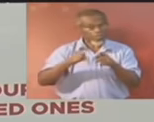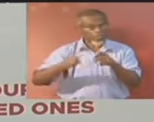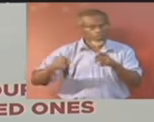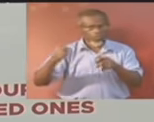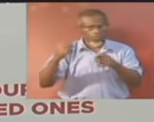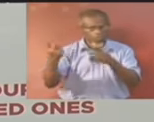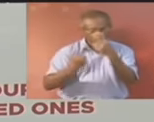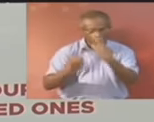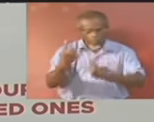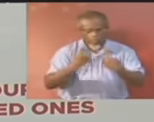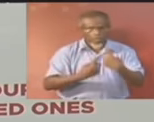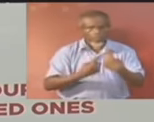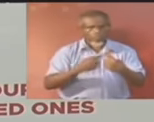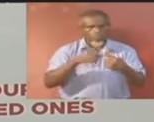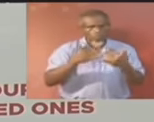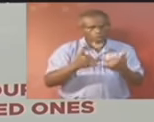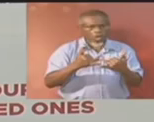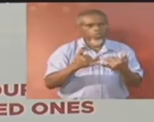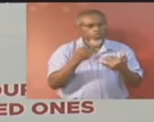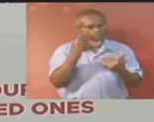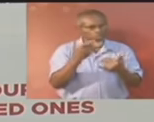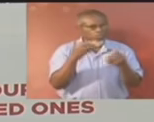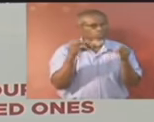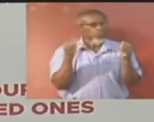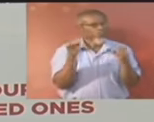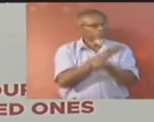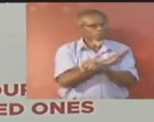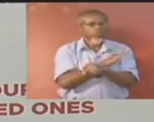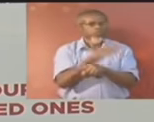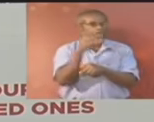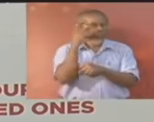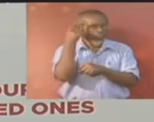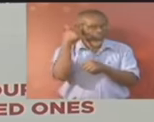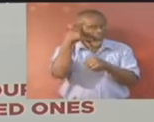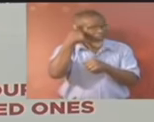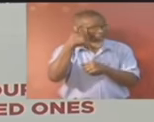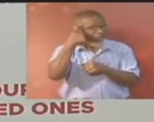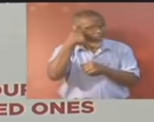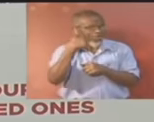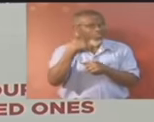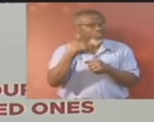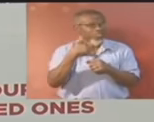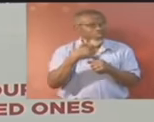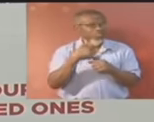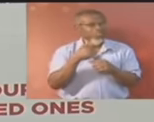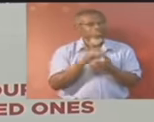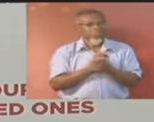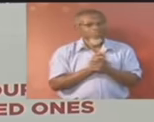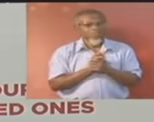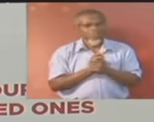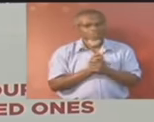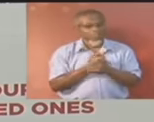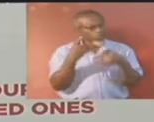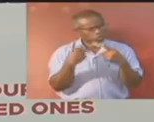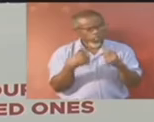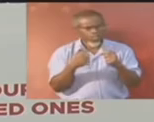across all of the RHAs. We are working assiduously to respond to the WhatsApp messages